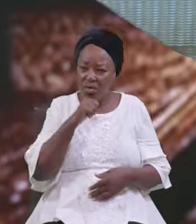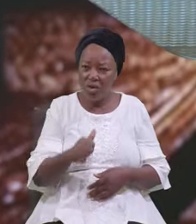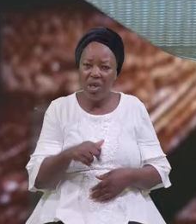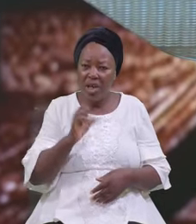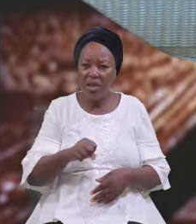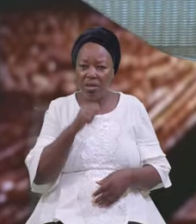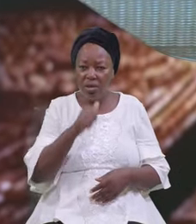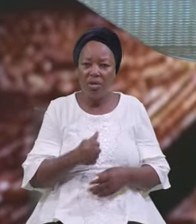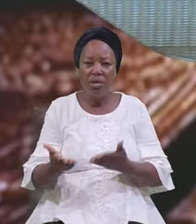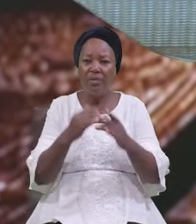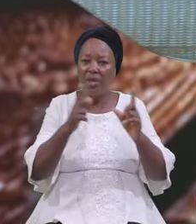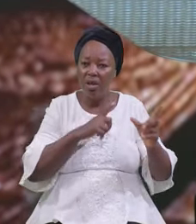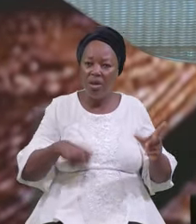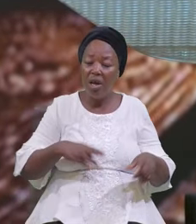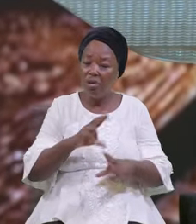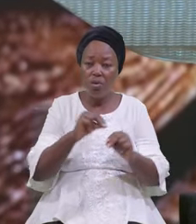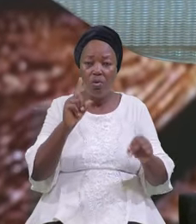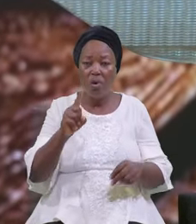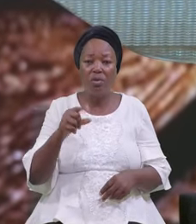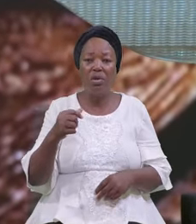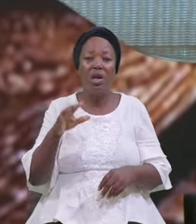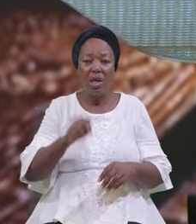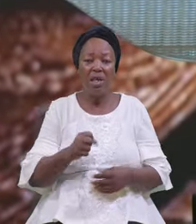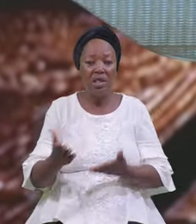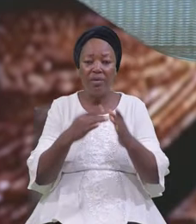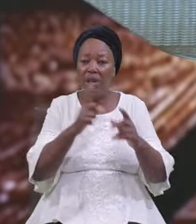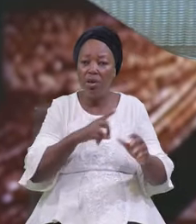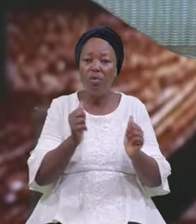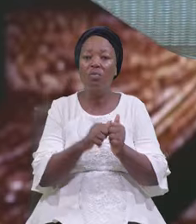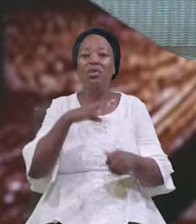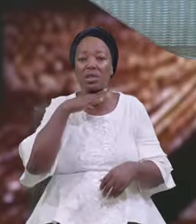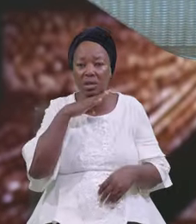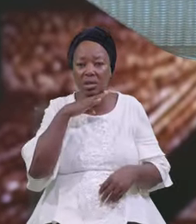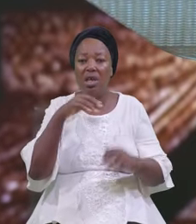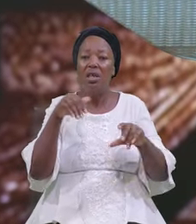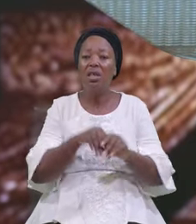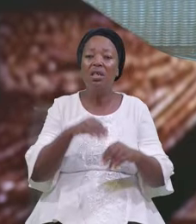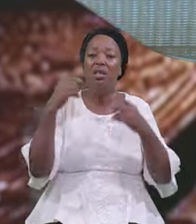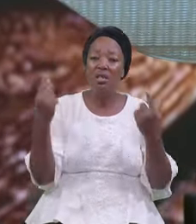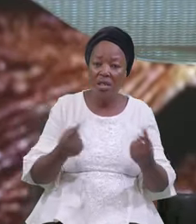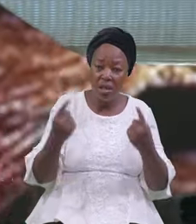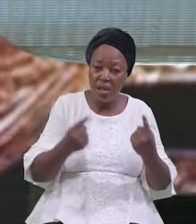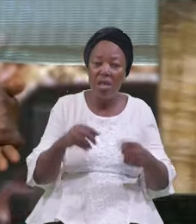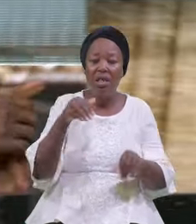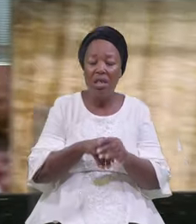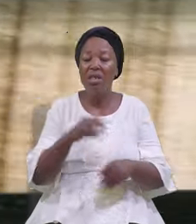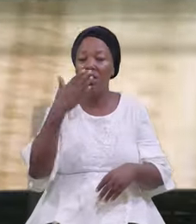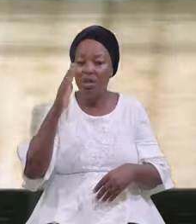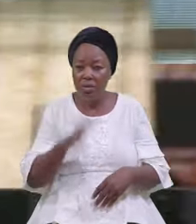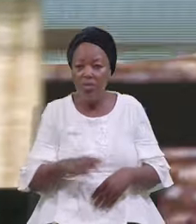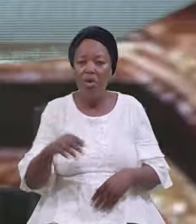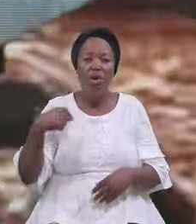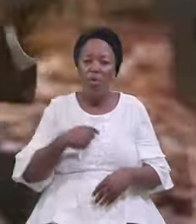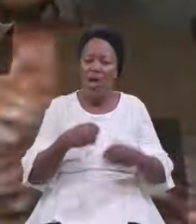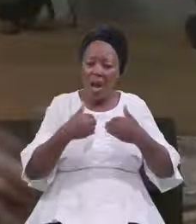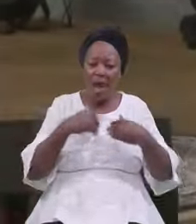and none of us can serve the Lord in defilement, in sin, in evil. We have